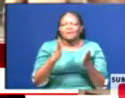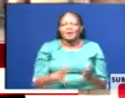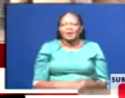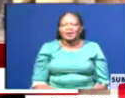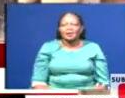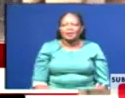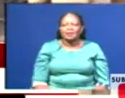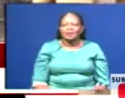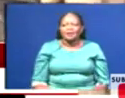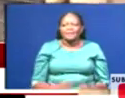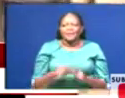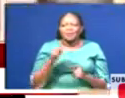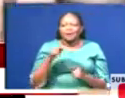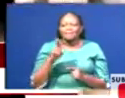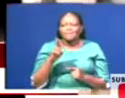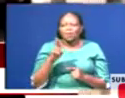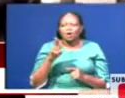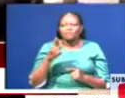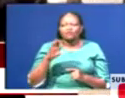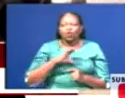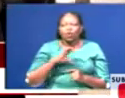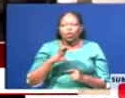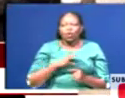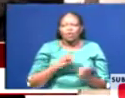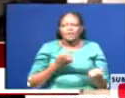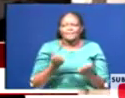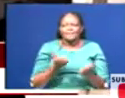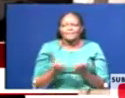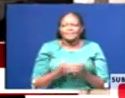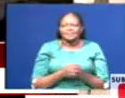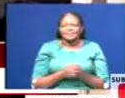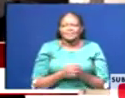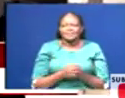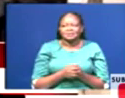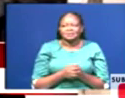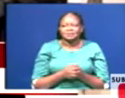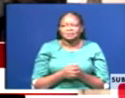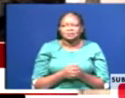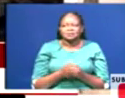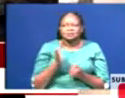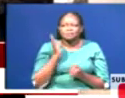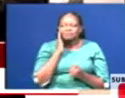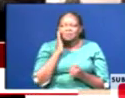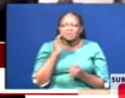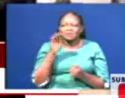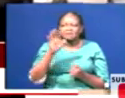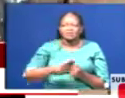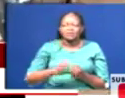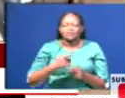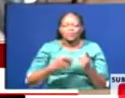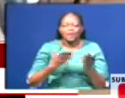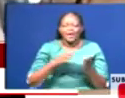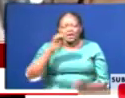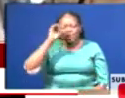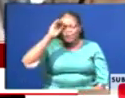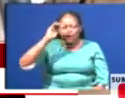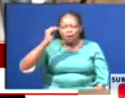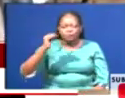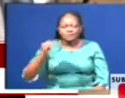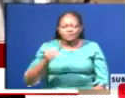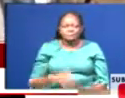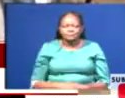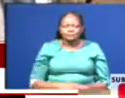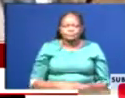Calypso Kamau is running his rabbit keeping business within his mother's small compound in Lari, Kiambu County.